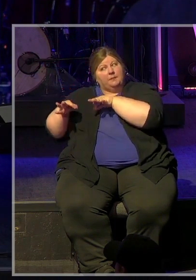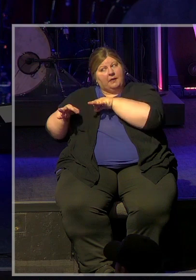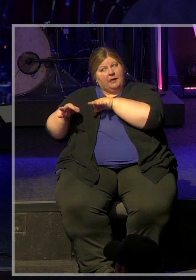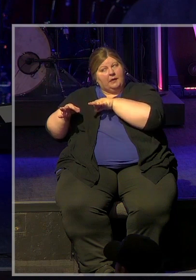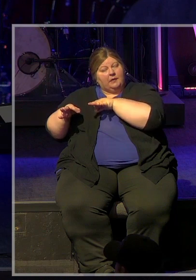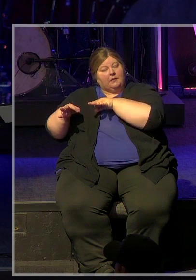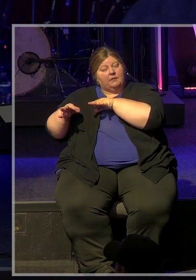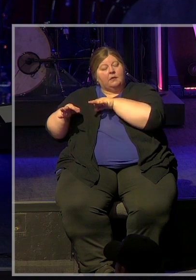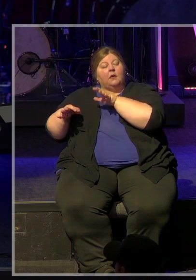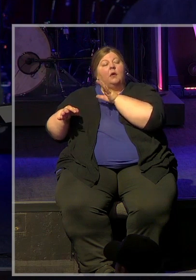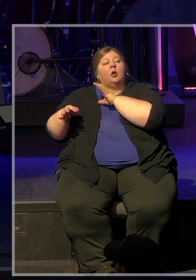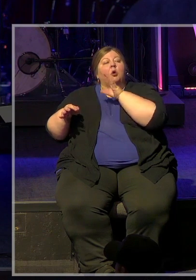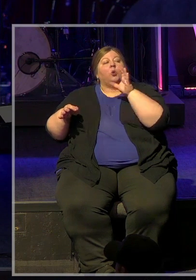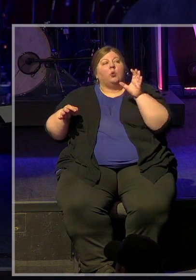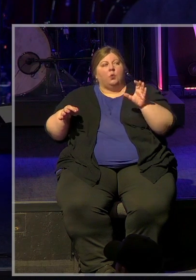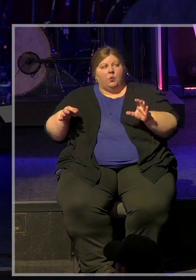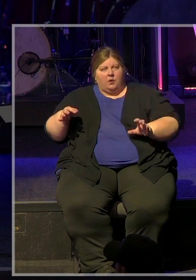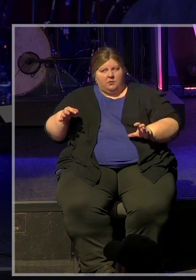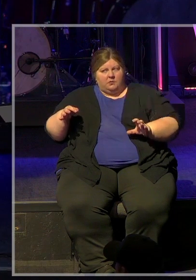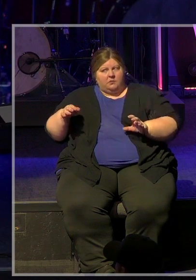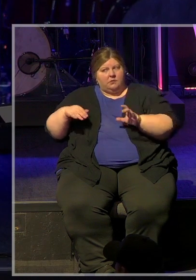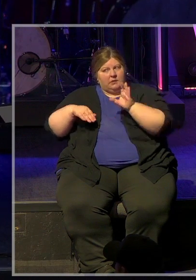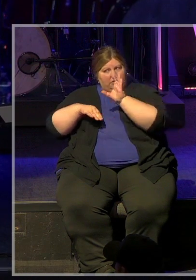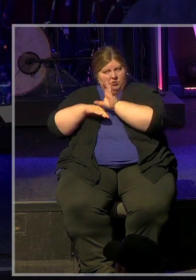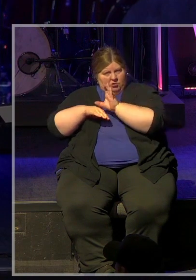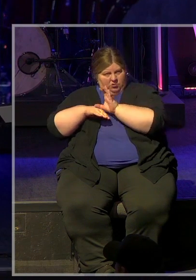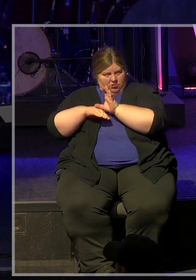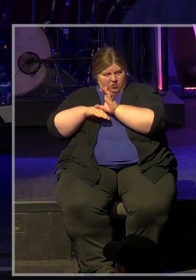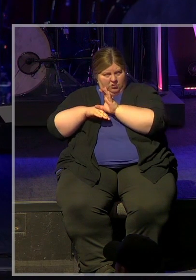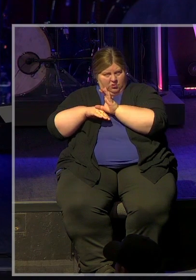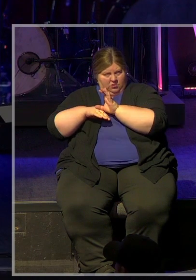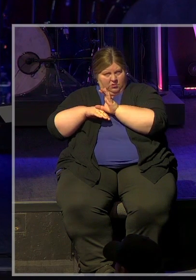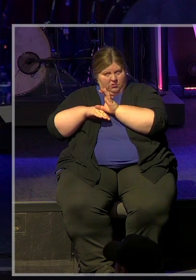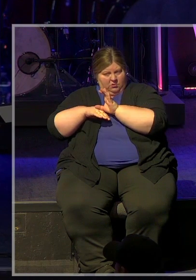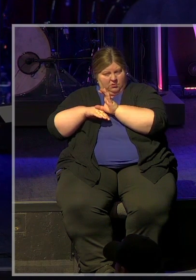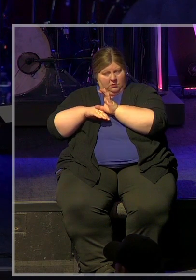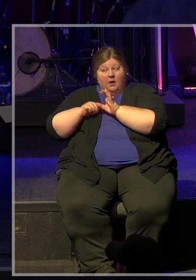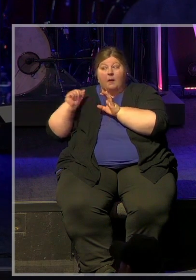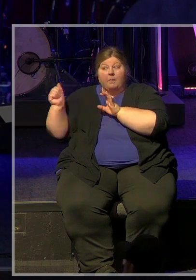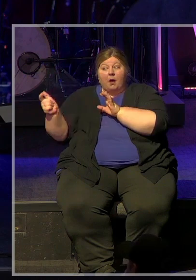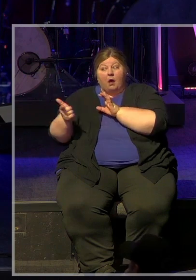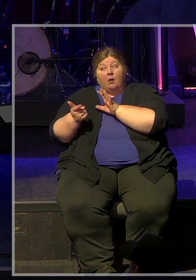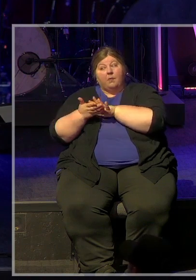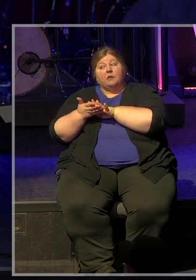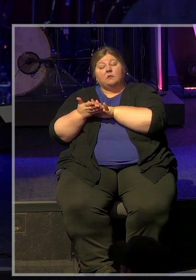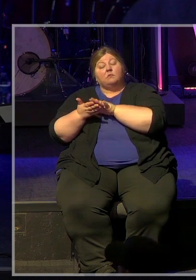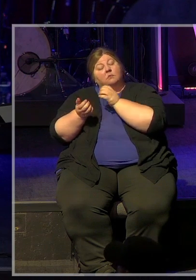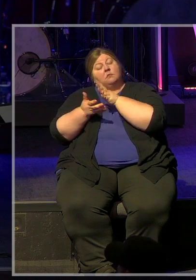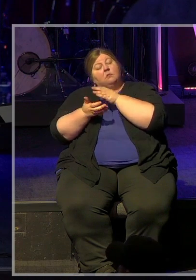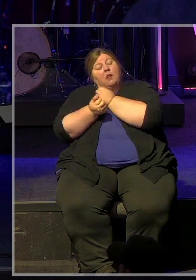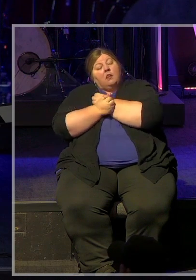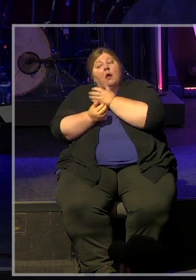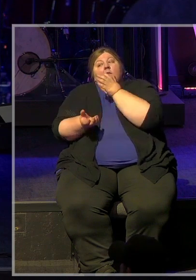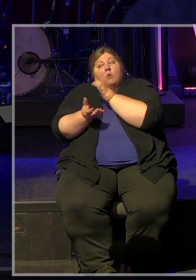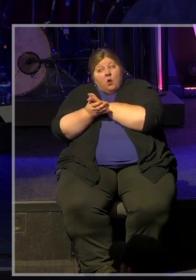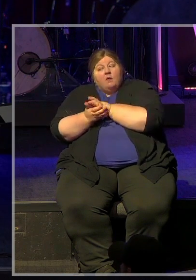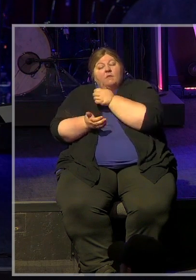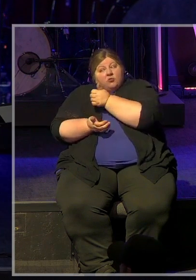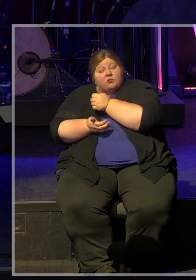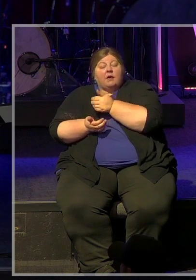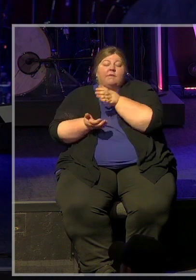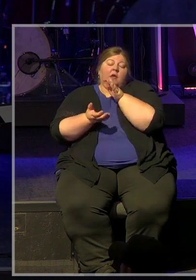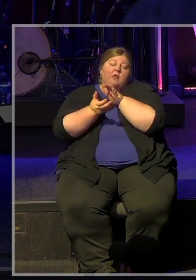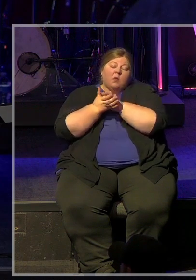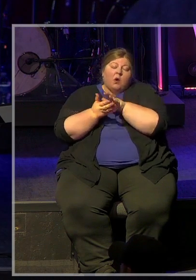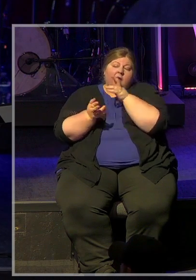about Christ and the church. However, each one of you also must love his wife as he loves himself, and the wife must respect